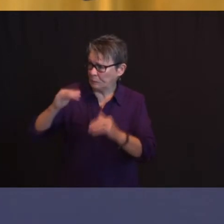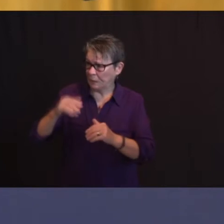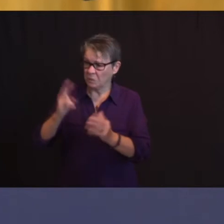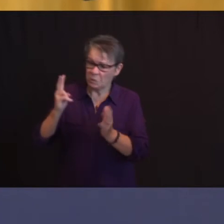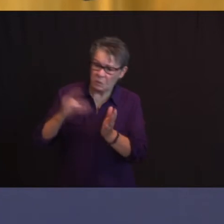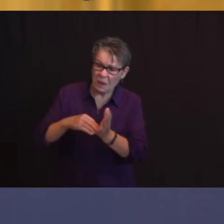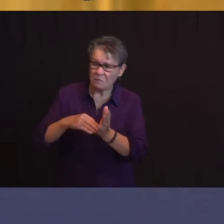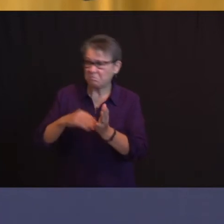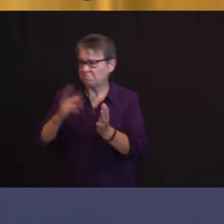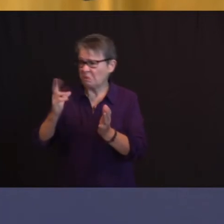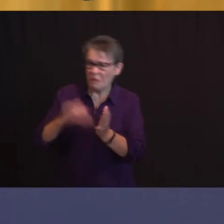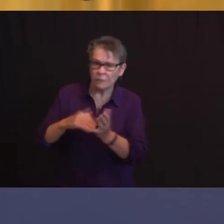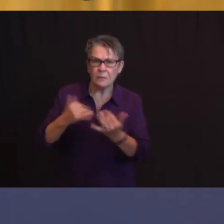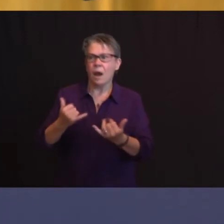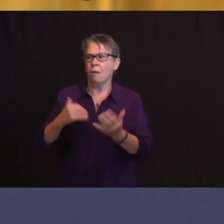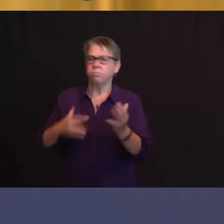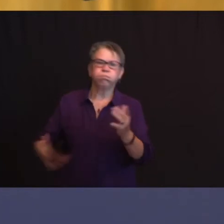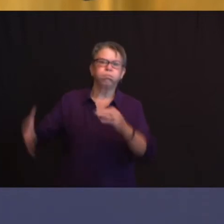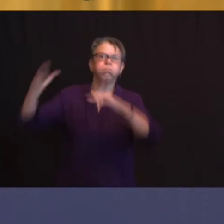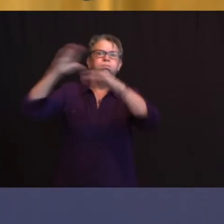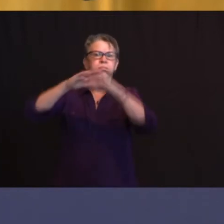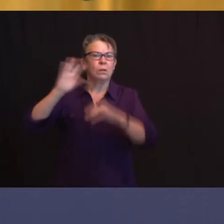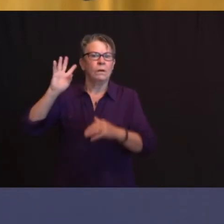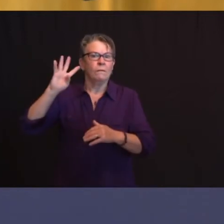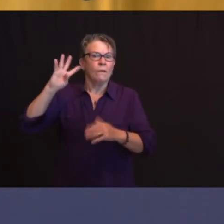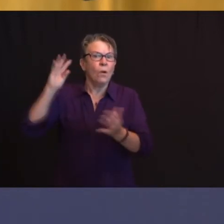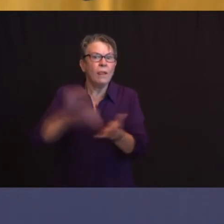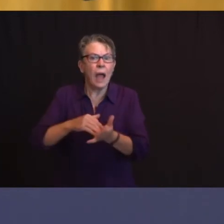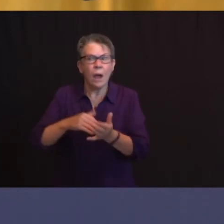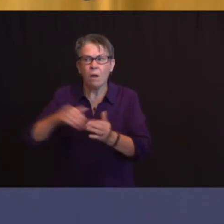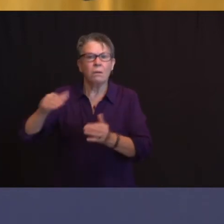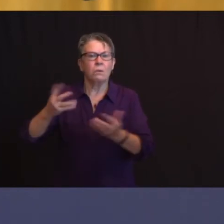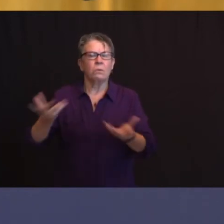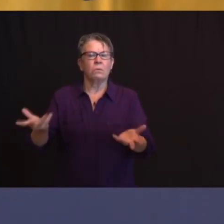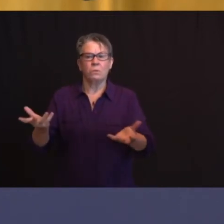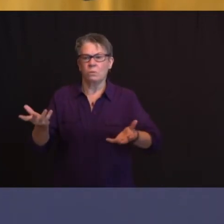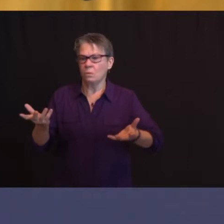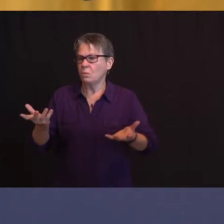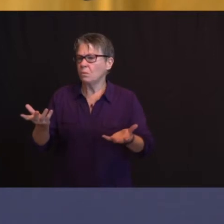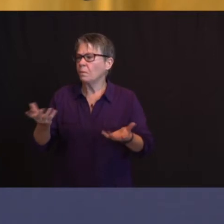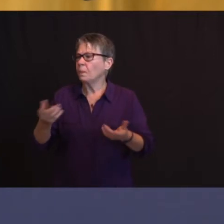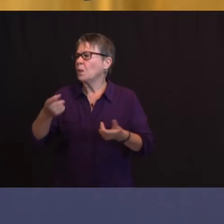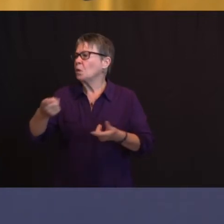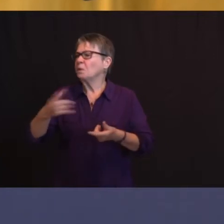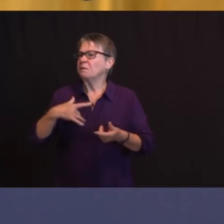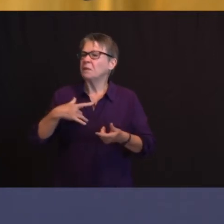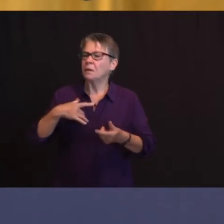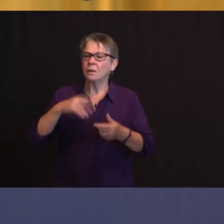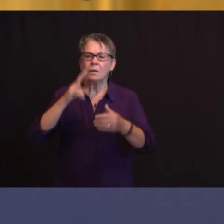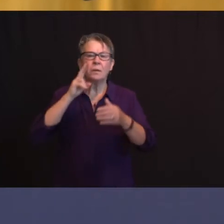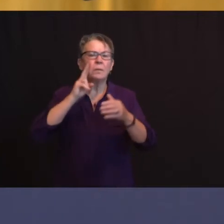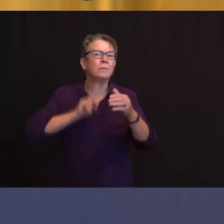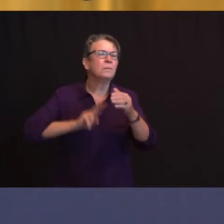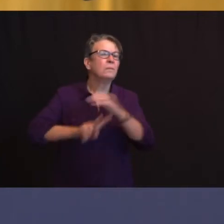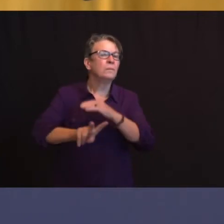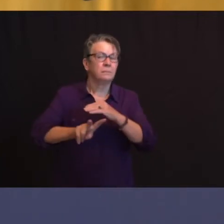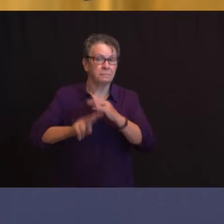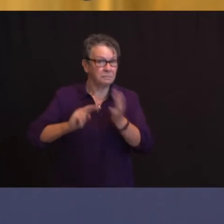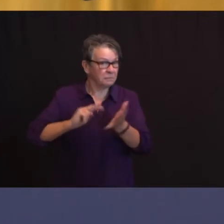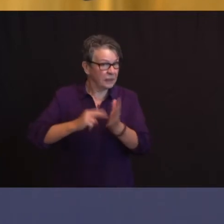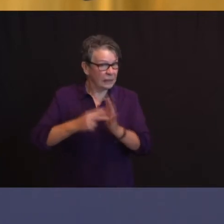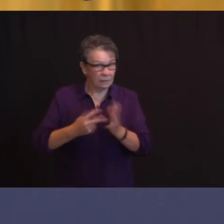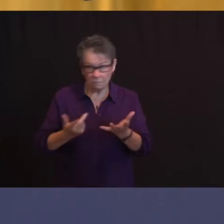death total is going to be a month or 2 months from now? Because at the rate we're going, it seems like it could be very scary. Thank you. Yep,